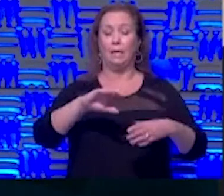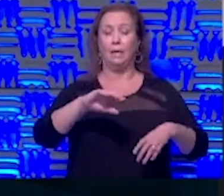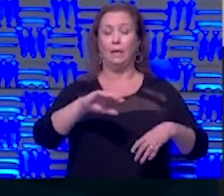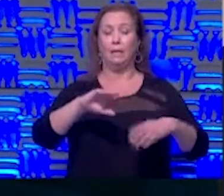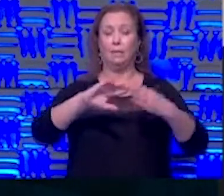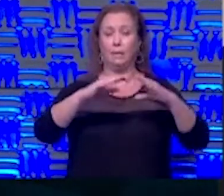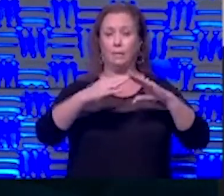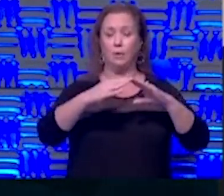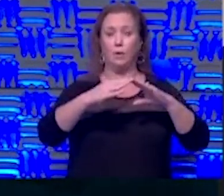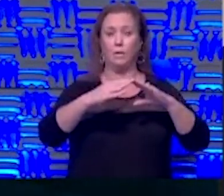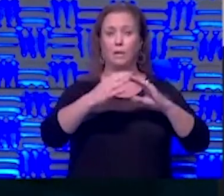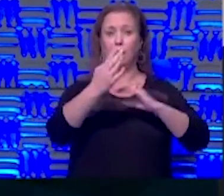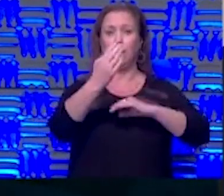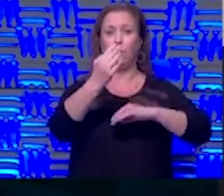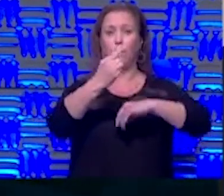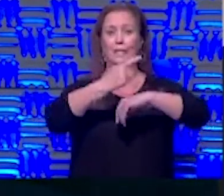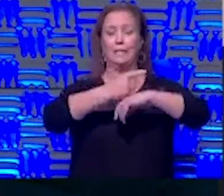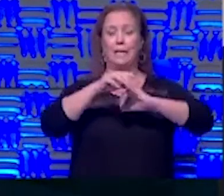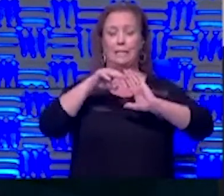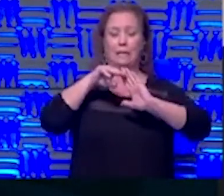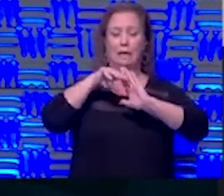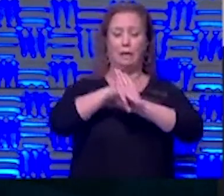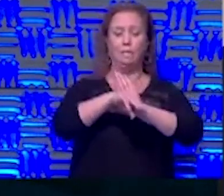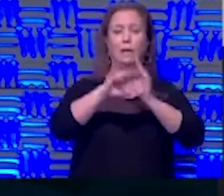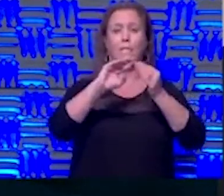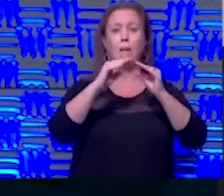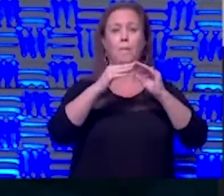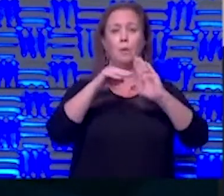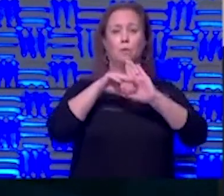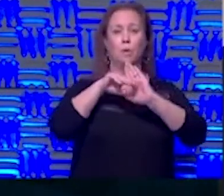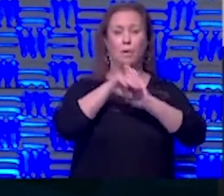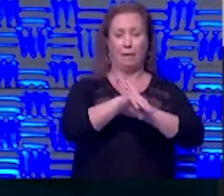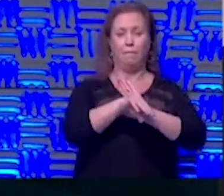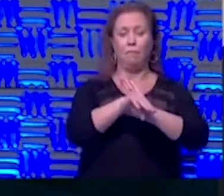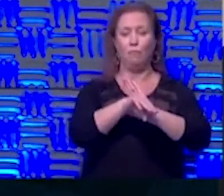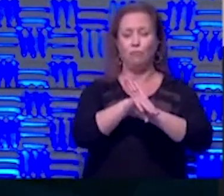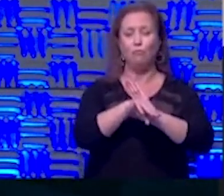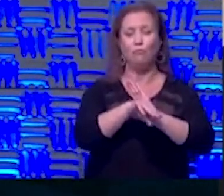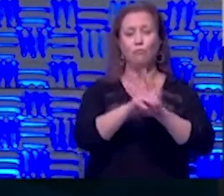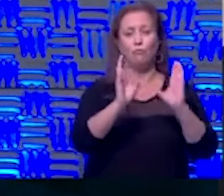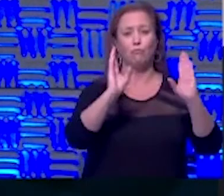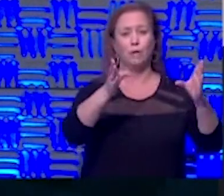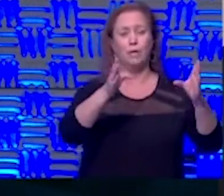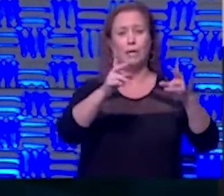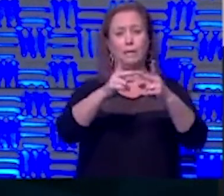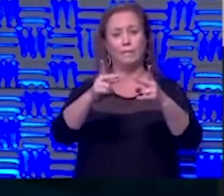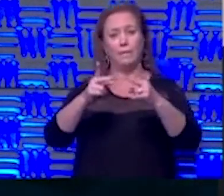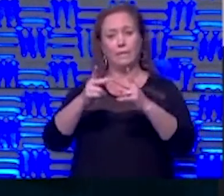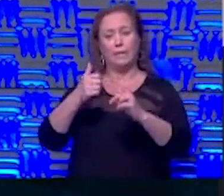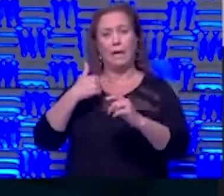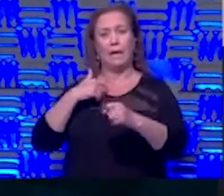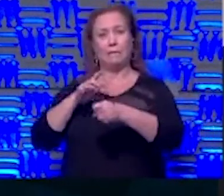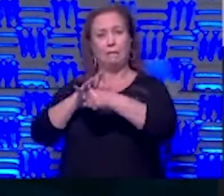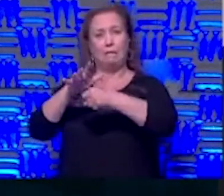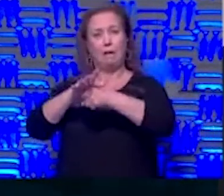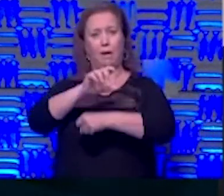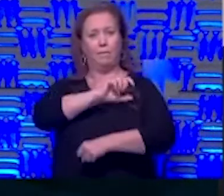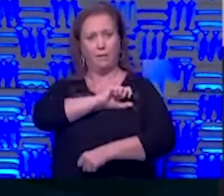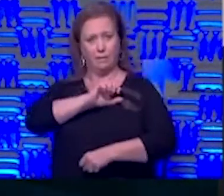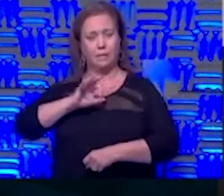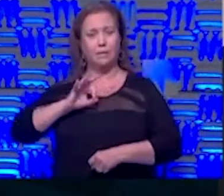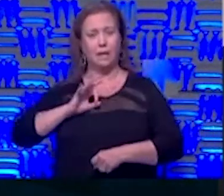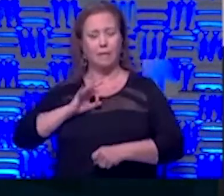has 14 days of downward trend of COVID, that the facility has adequate personnel and